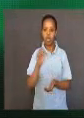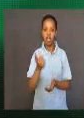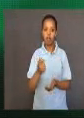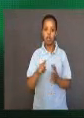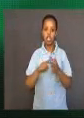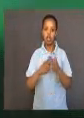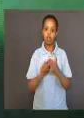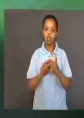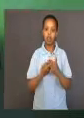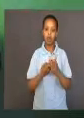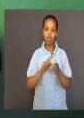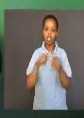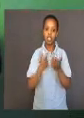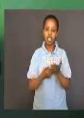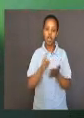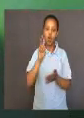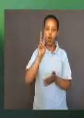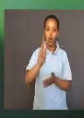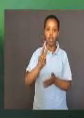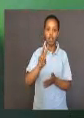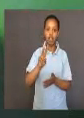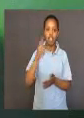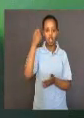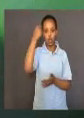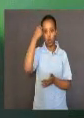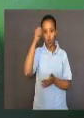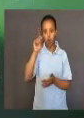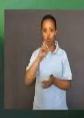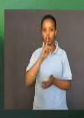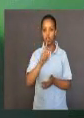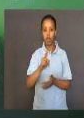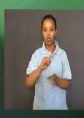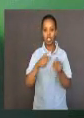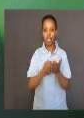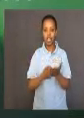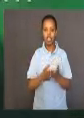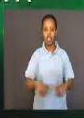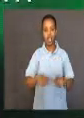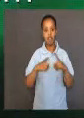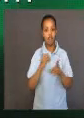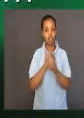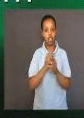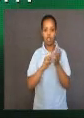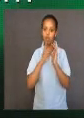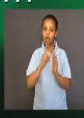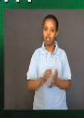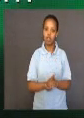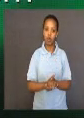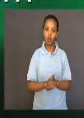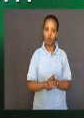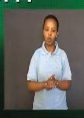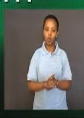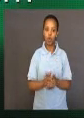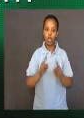learn about 2 of the theories on the origins of life: special